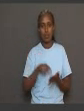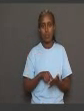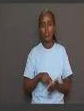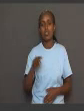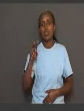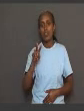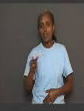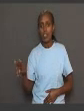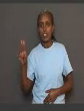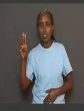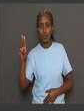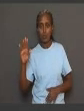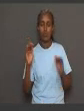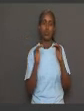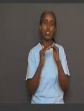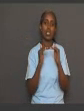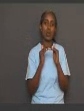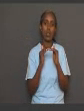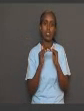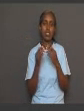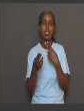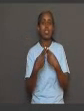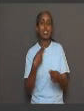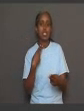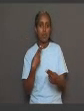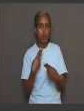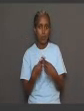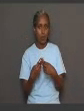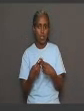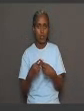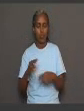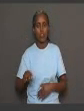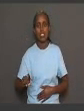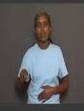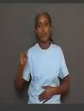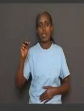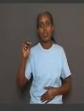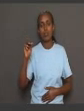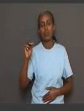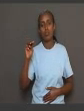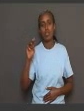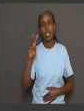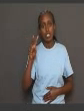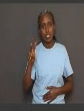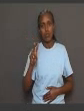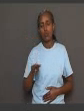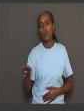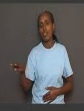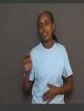u equals the product of the magnitude of the two